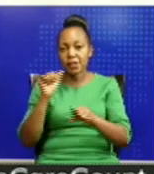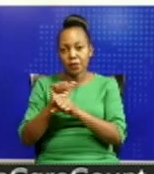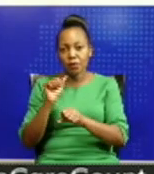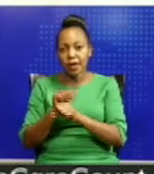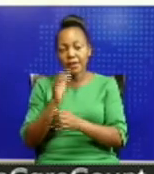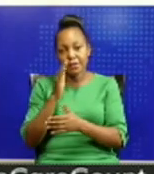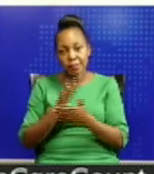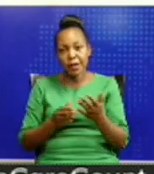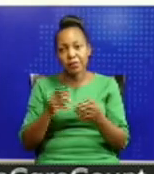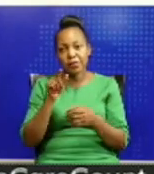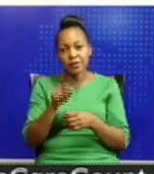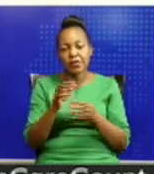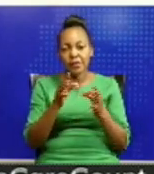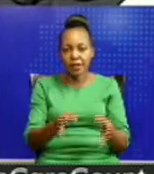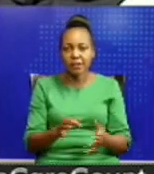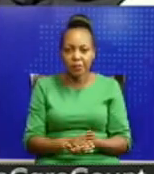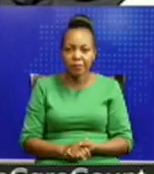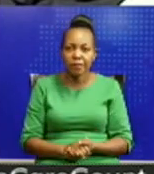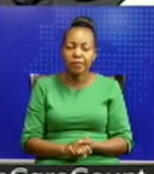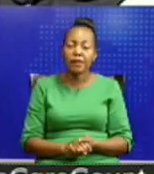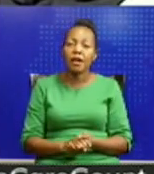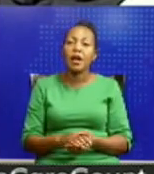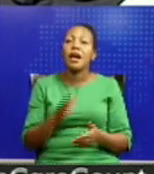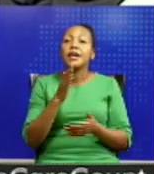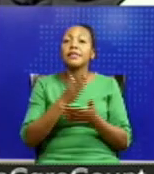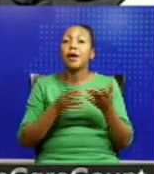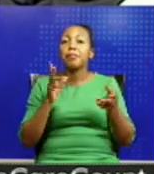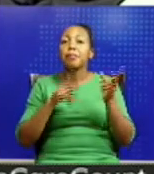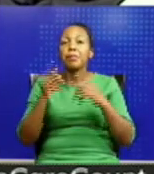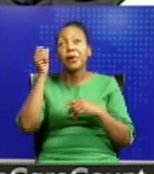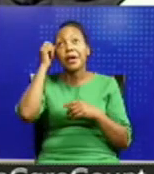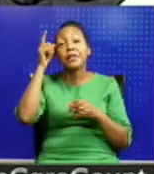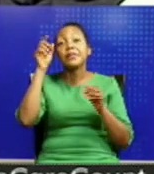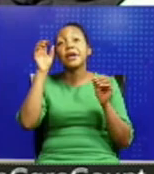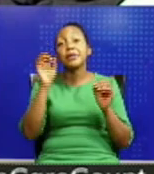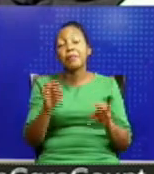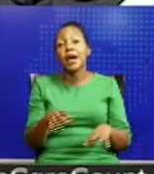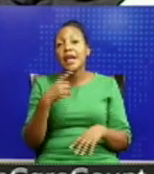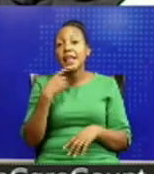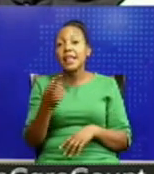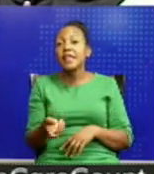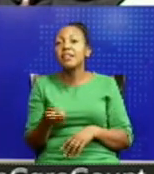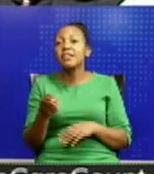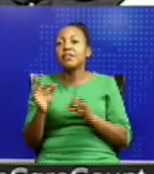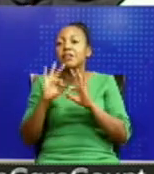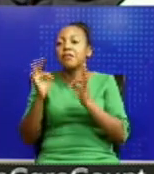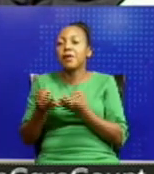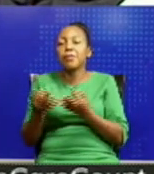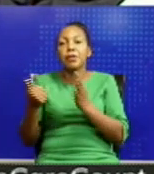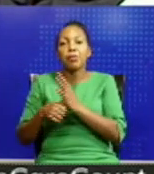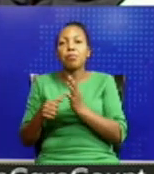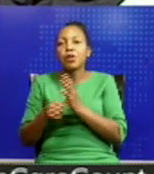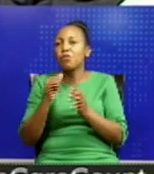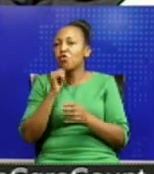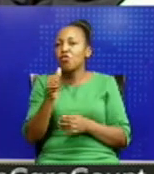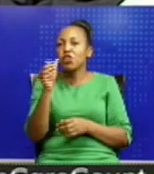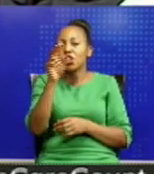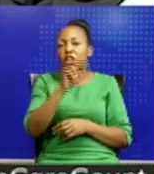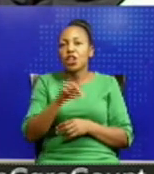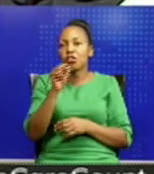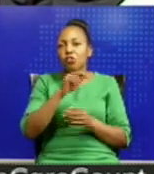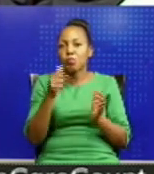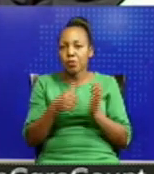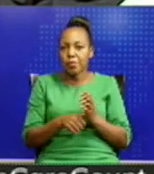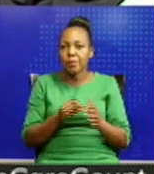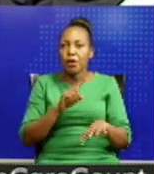parcel. This is what the leaders do not understand, Wilson Senyini. They think this is a household problem. This is a national problem. When you engage women in unpaid care